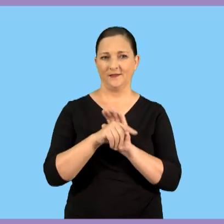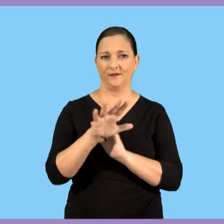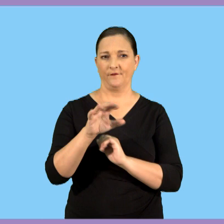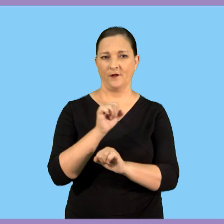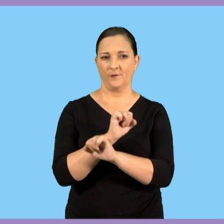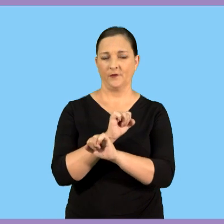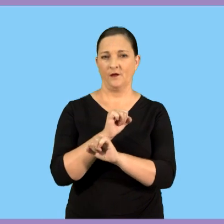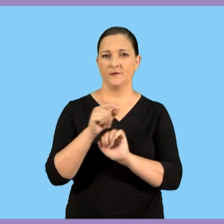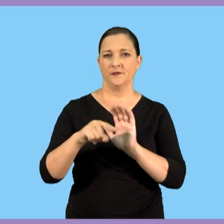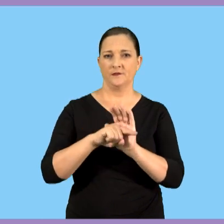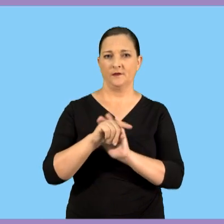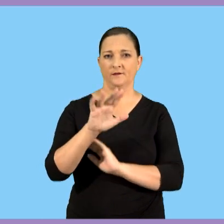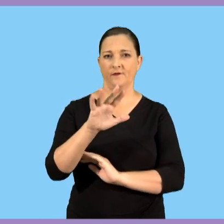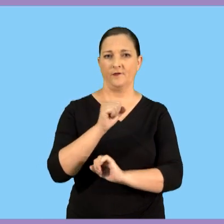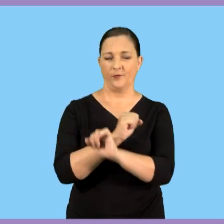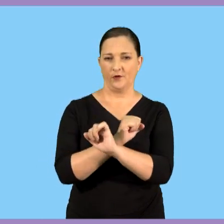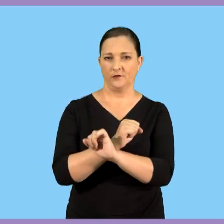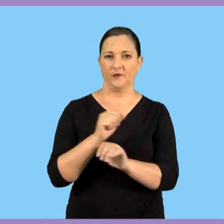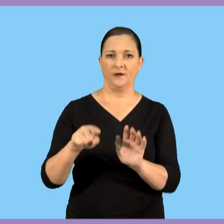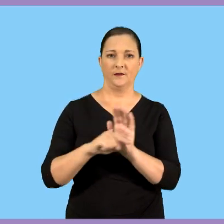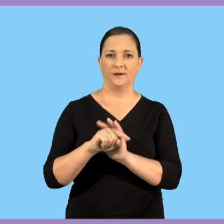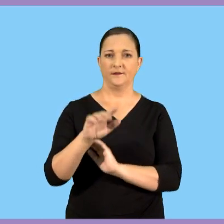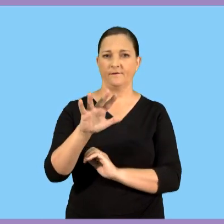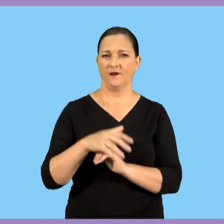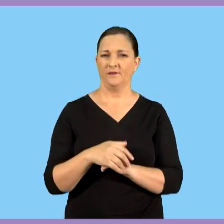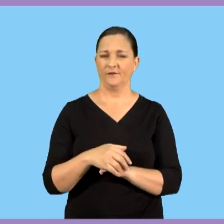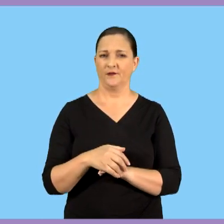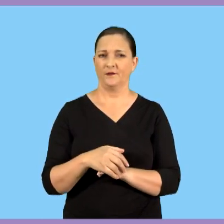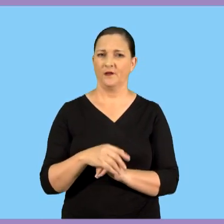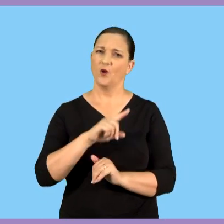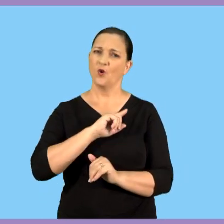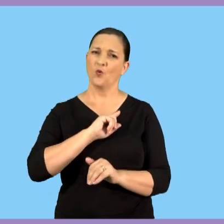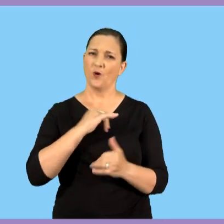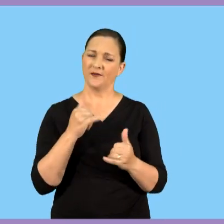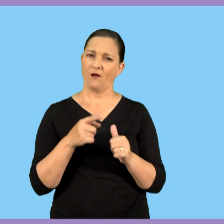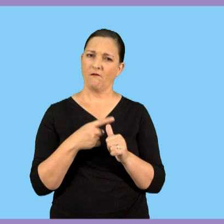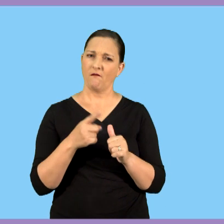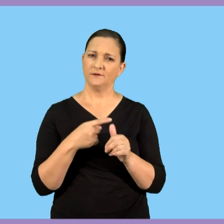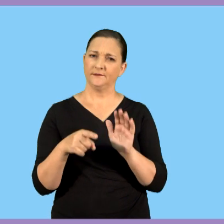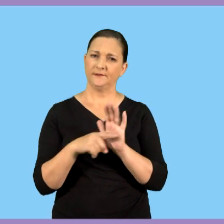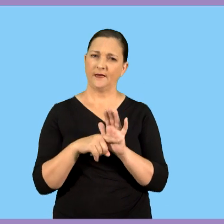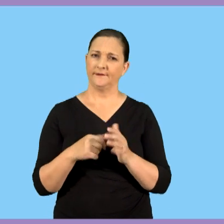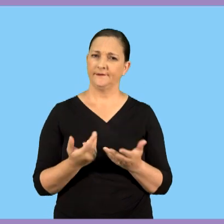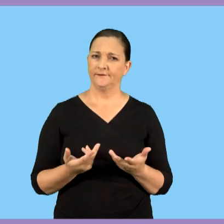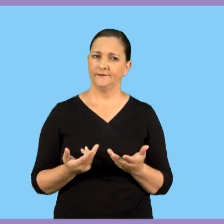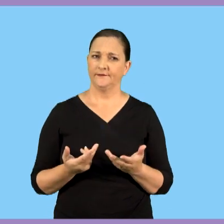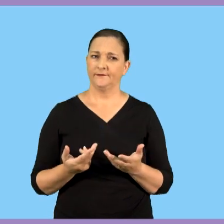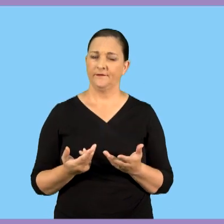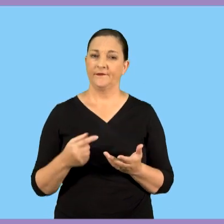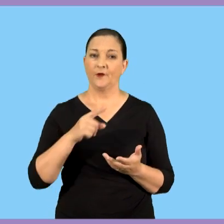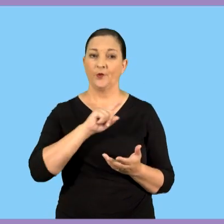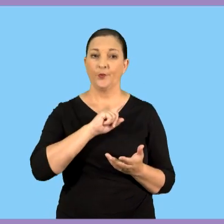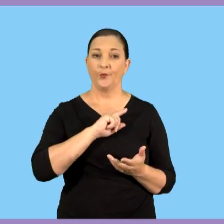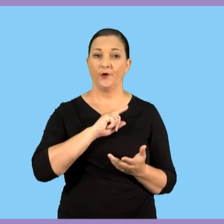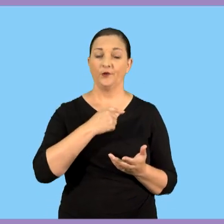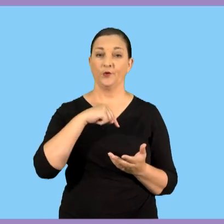5 multiplied by a negative 5. So why does the answer become negative here? It is because we